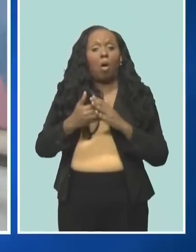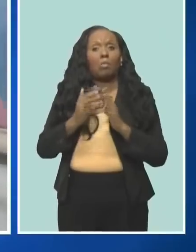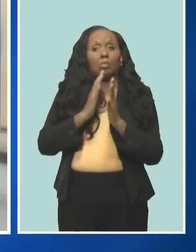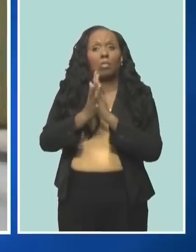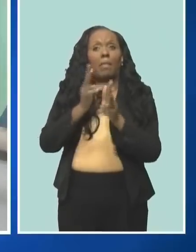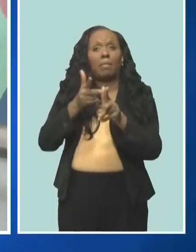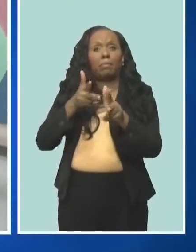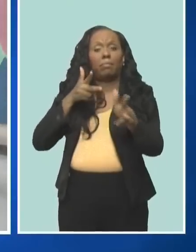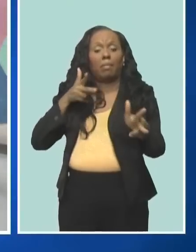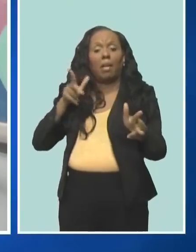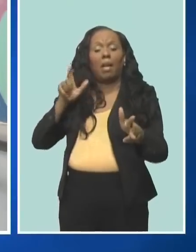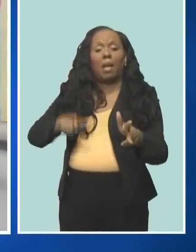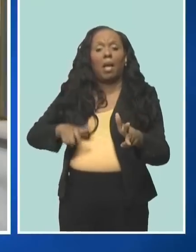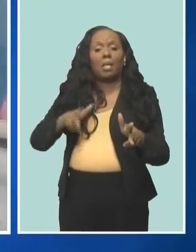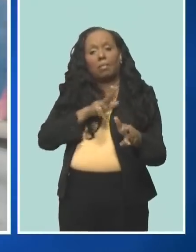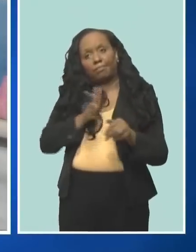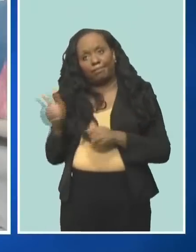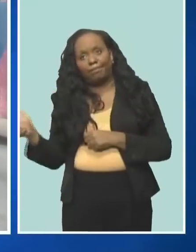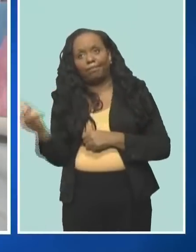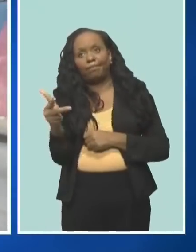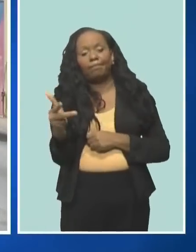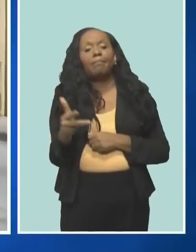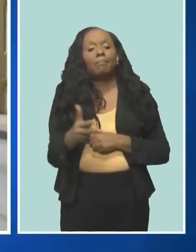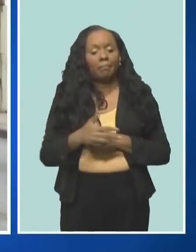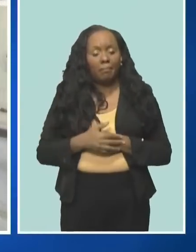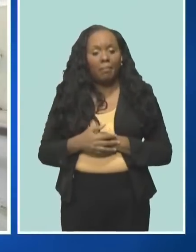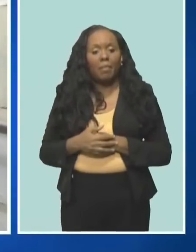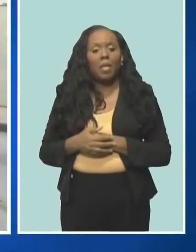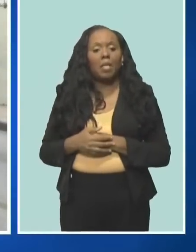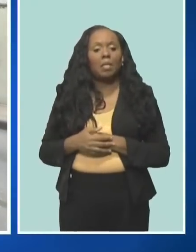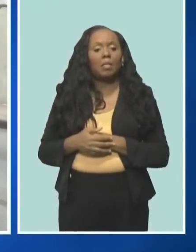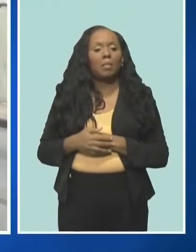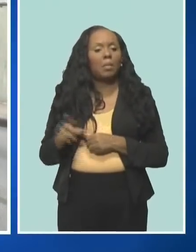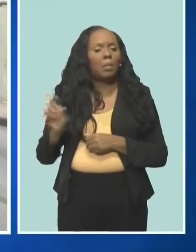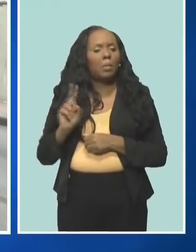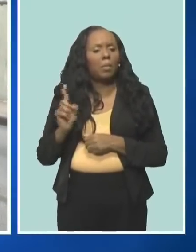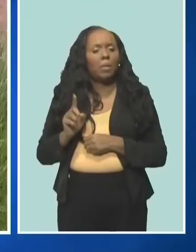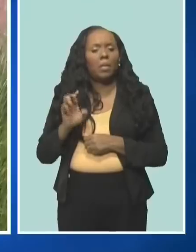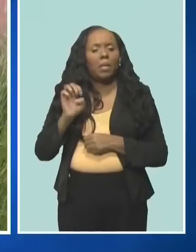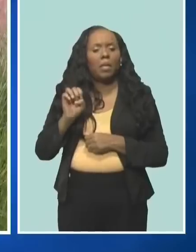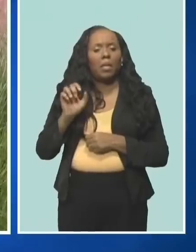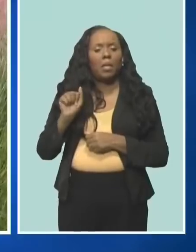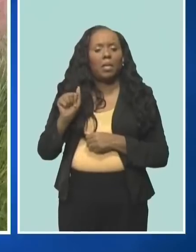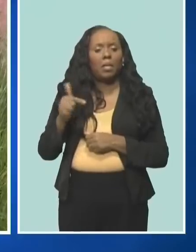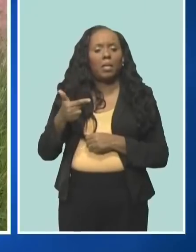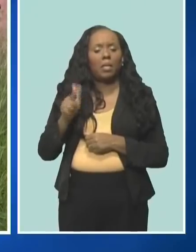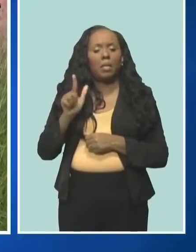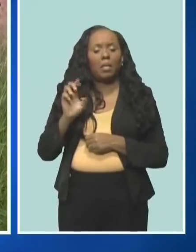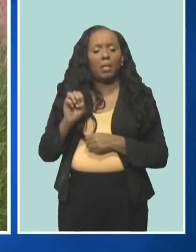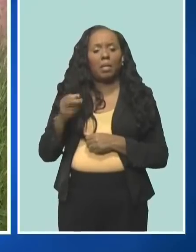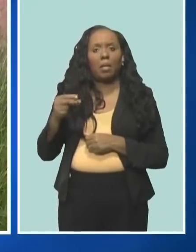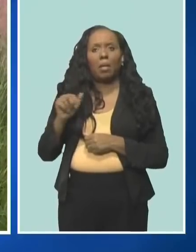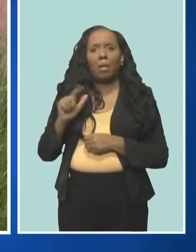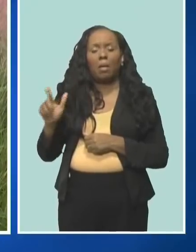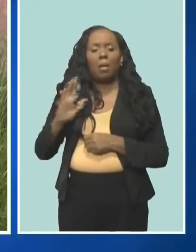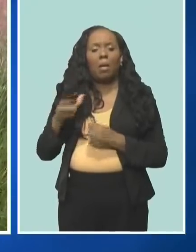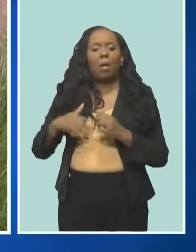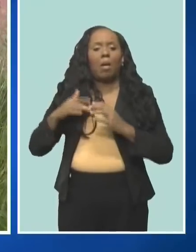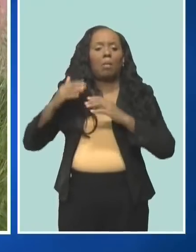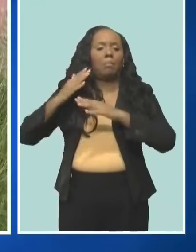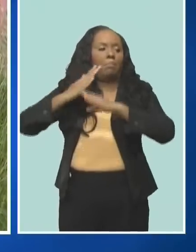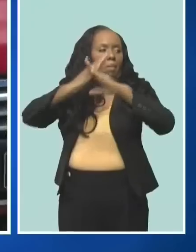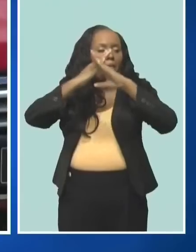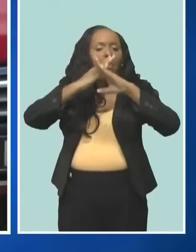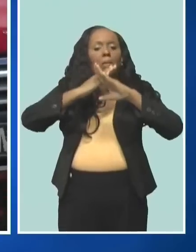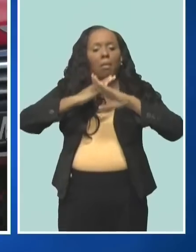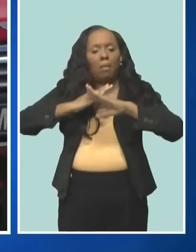Police reports indicate the collision caused the road between Terrific Tiles and the junction at Eagle Hall to be blocked. Motorists were